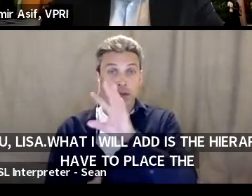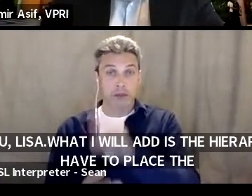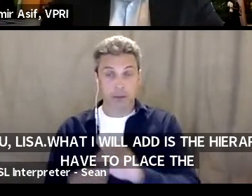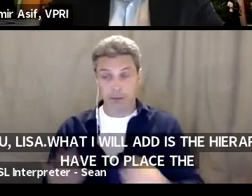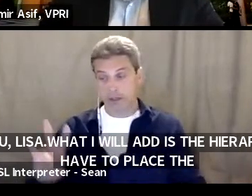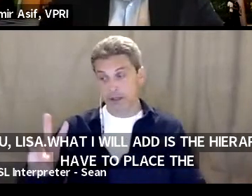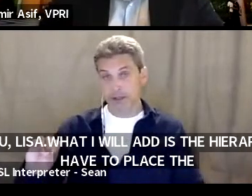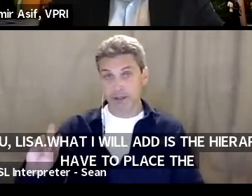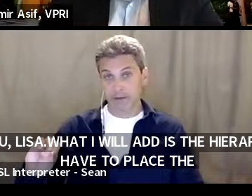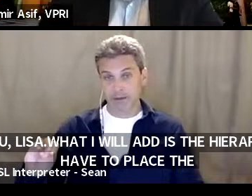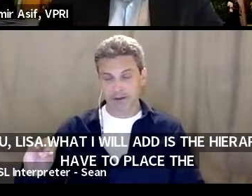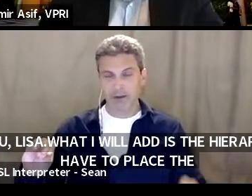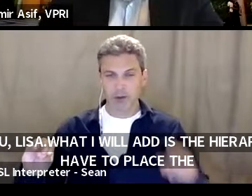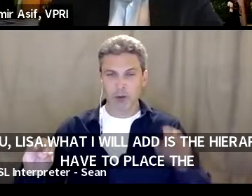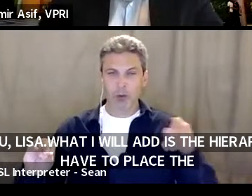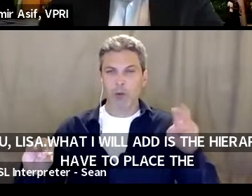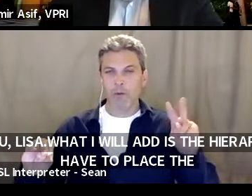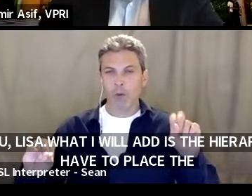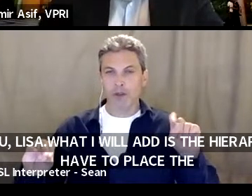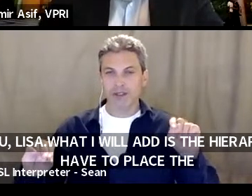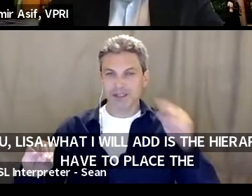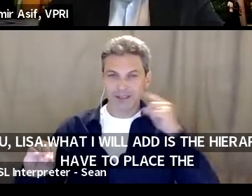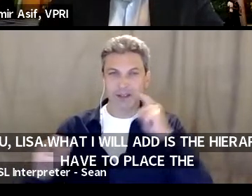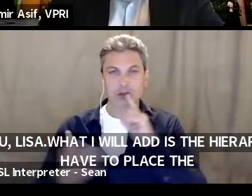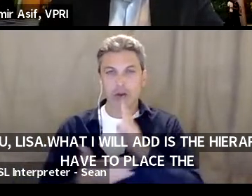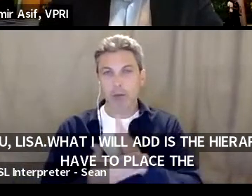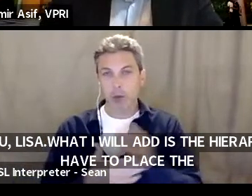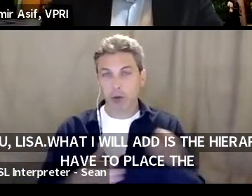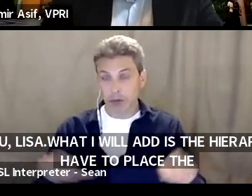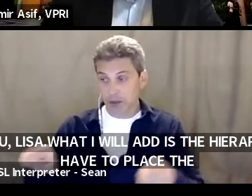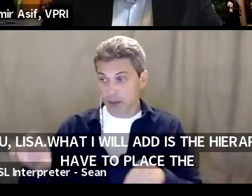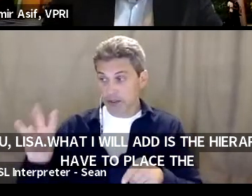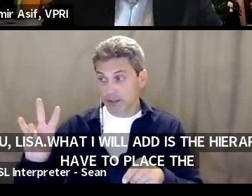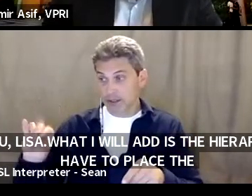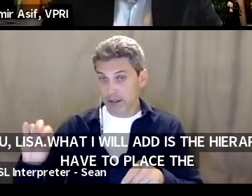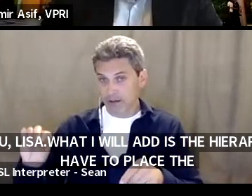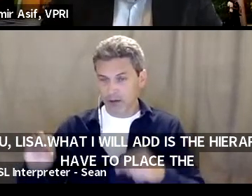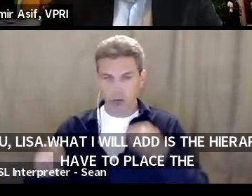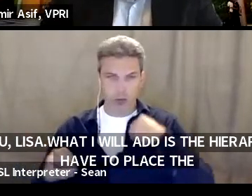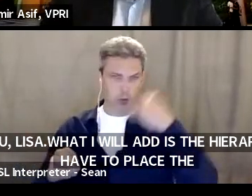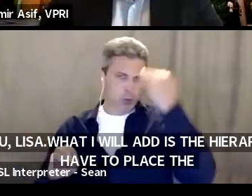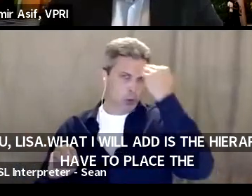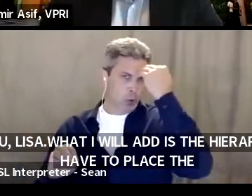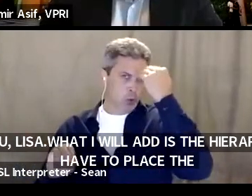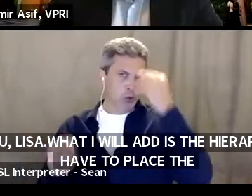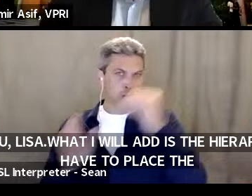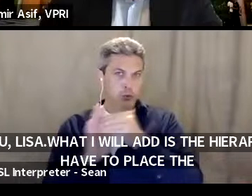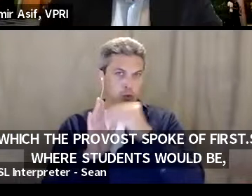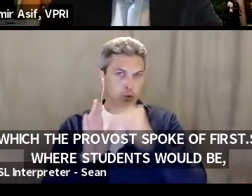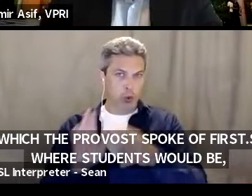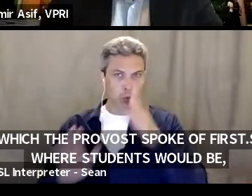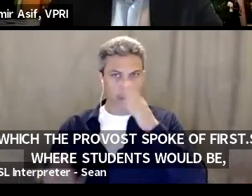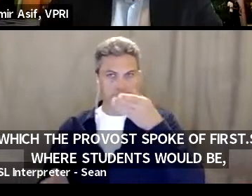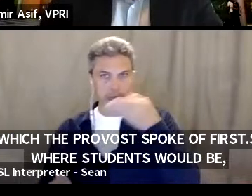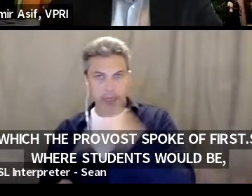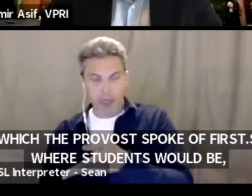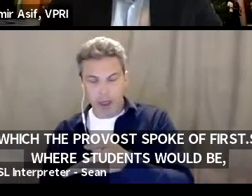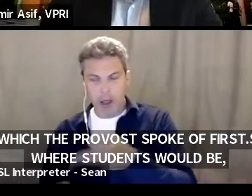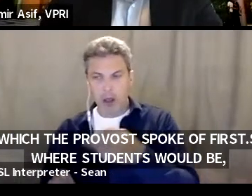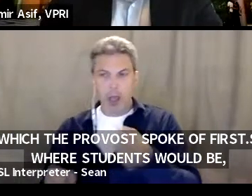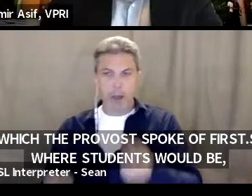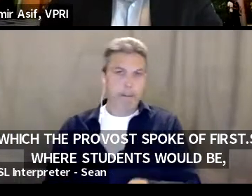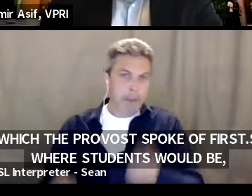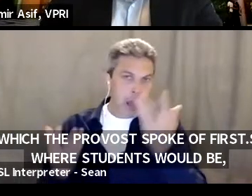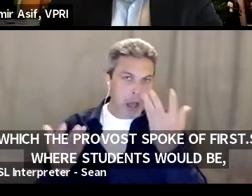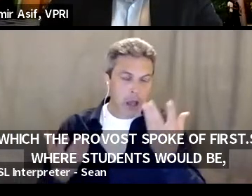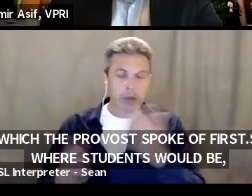of first. So we knew where students would be, where there would be numbers of students at any given time. So our next step